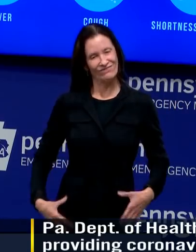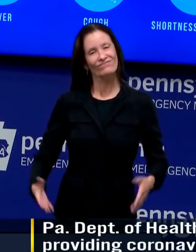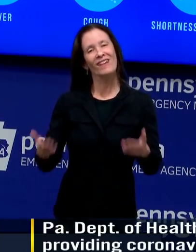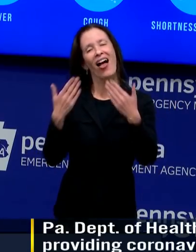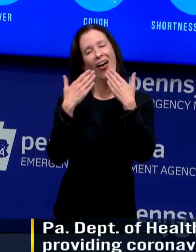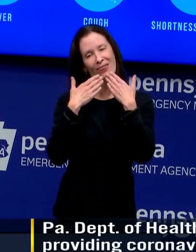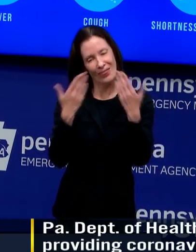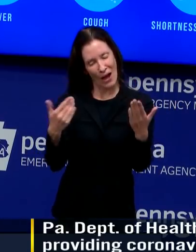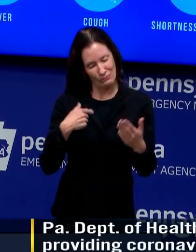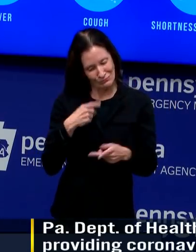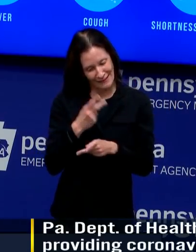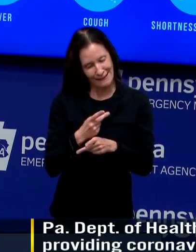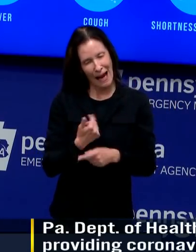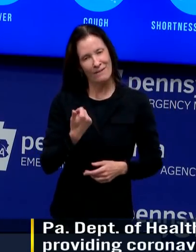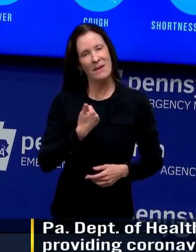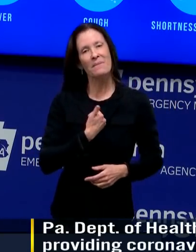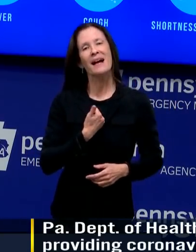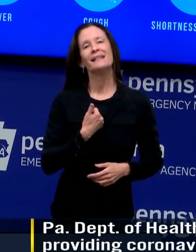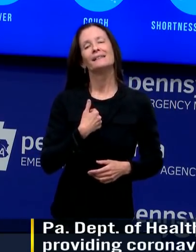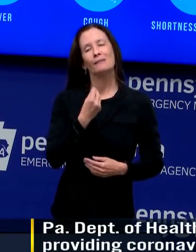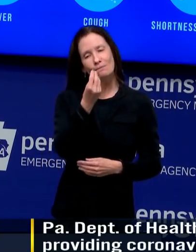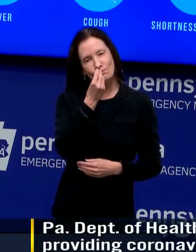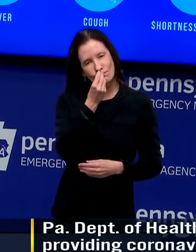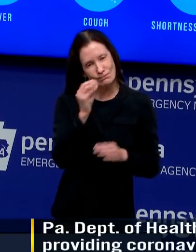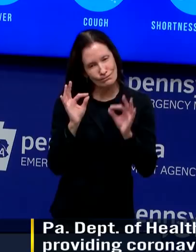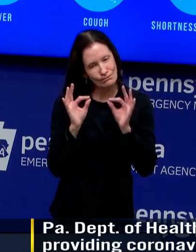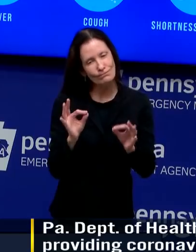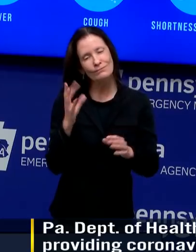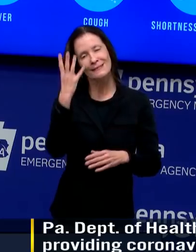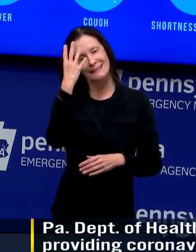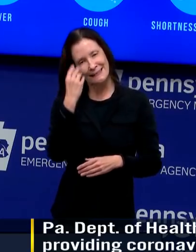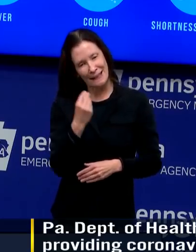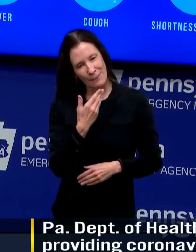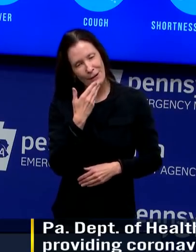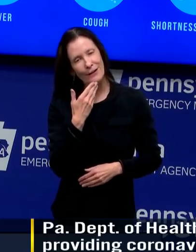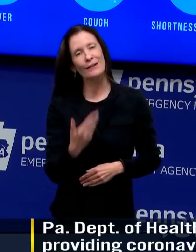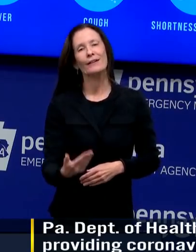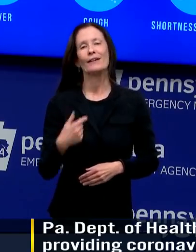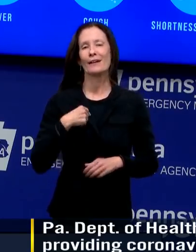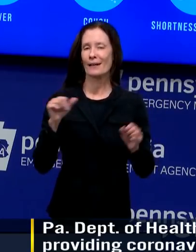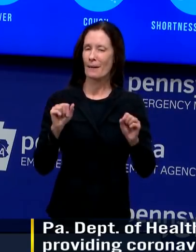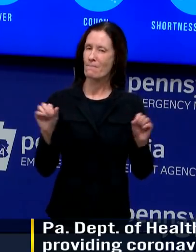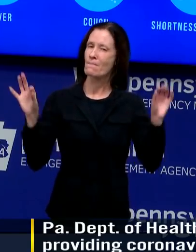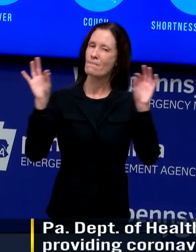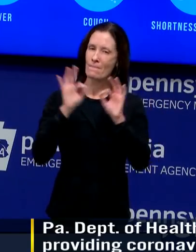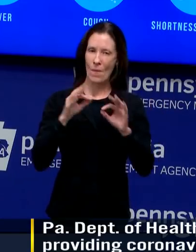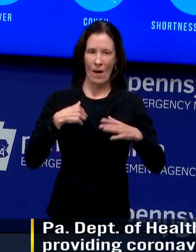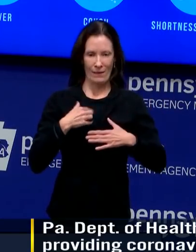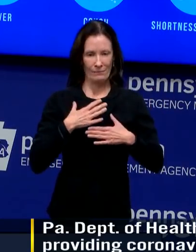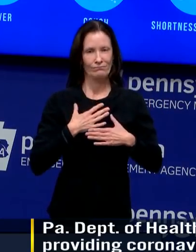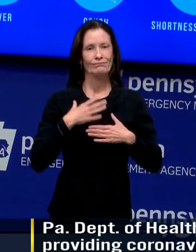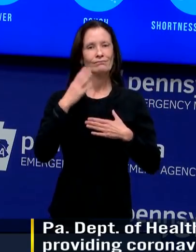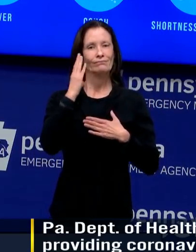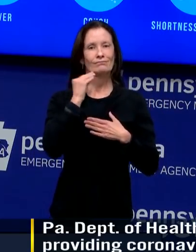So it comes pretty naturally to me, but thank you for asking. Thank you, Secretary. The next question is for the Governor.